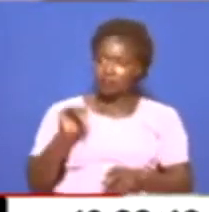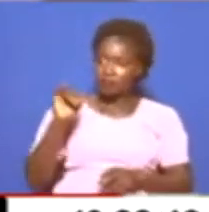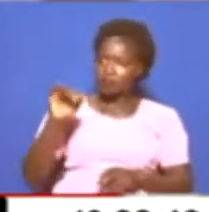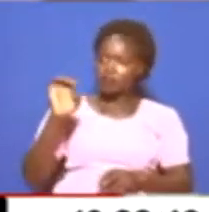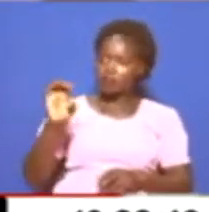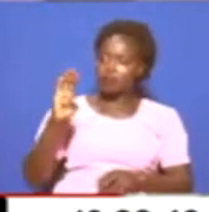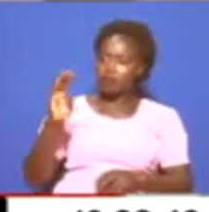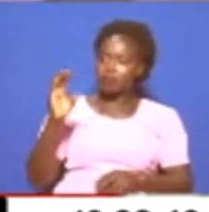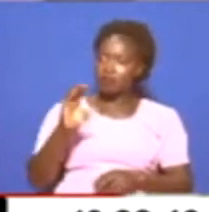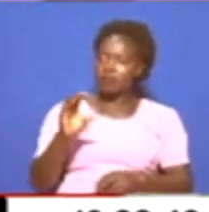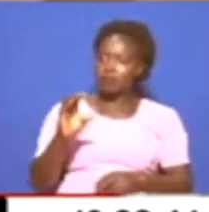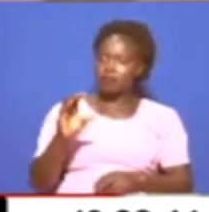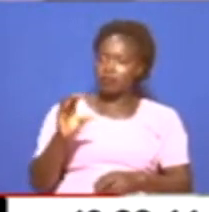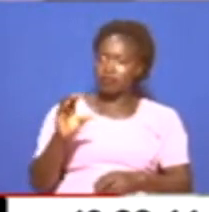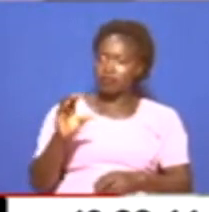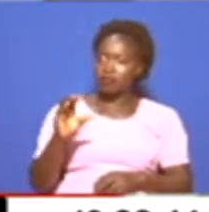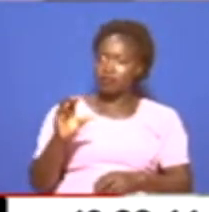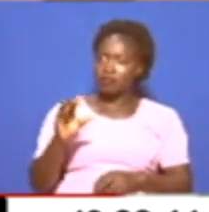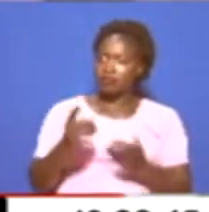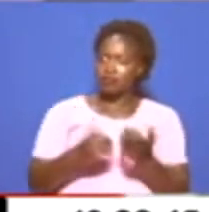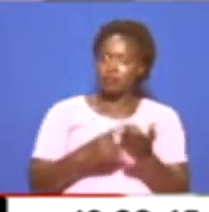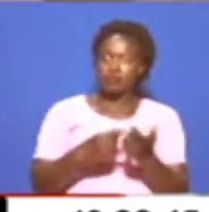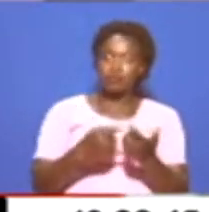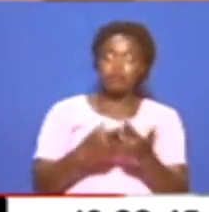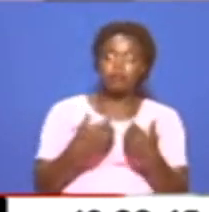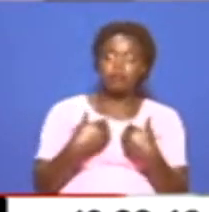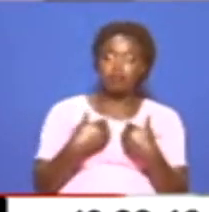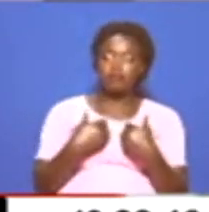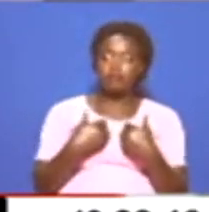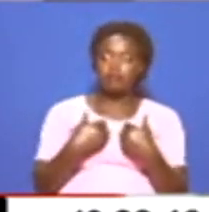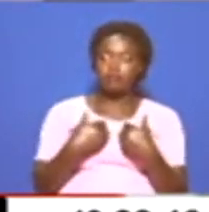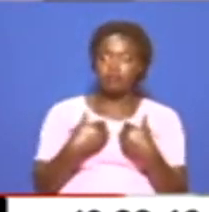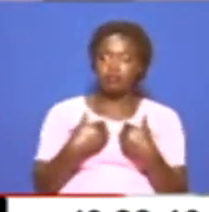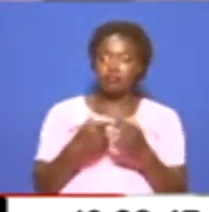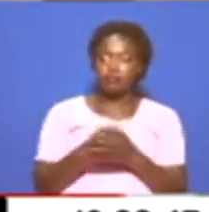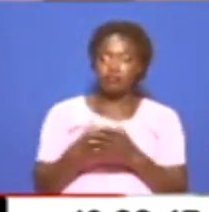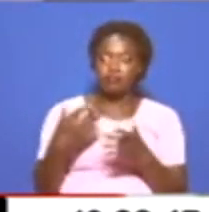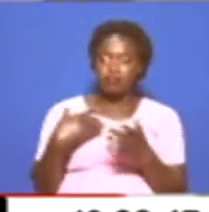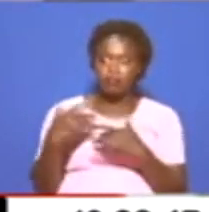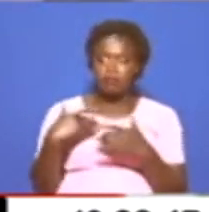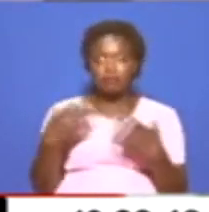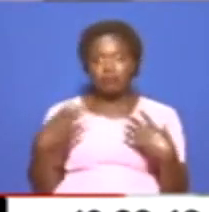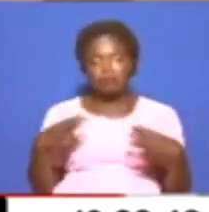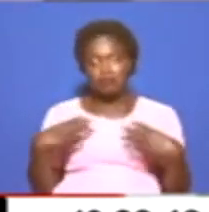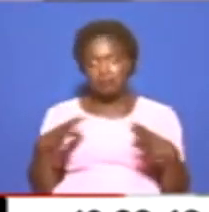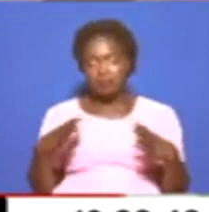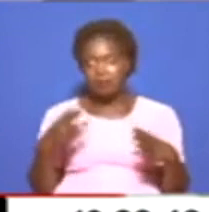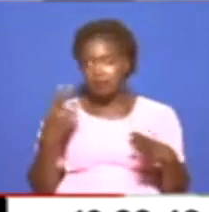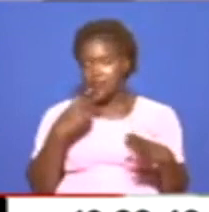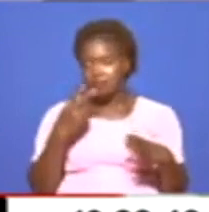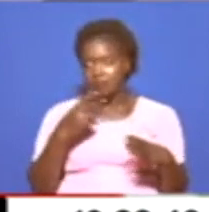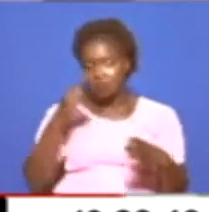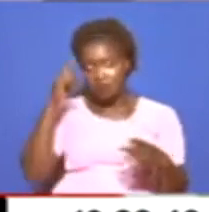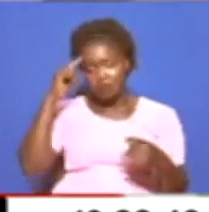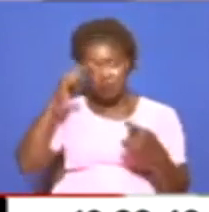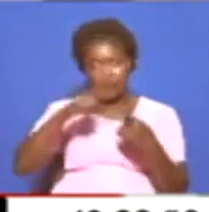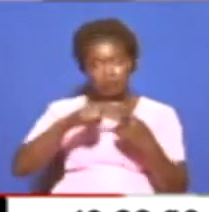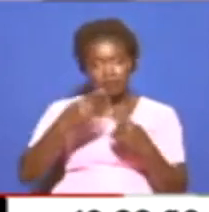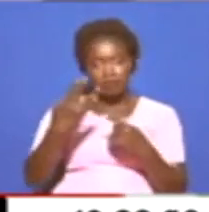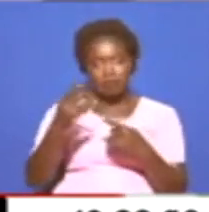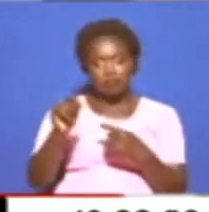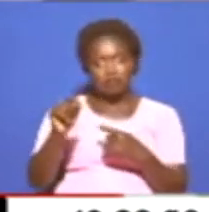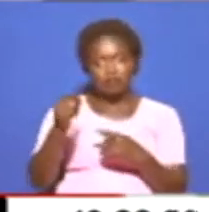think we can have the statistics that they released yesterday in regards to the people who are targeted. 4.5 million